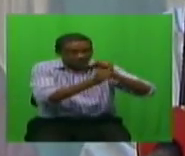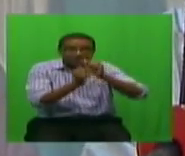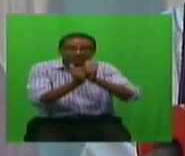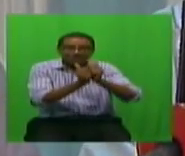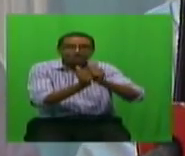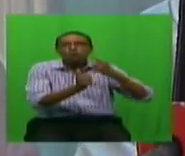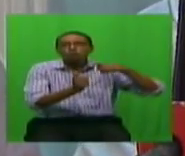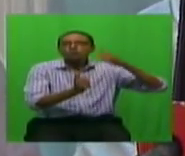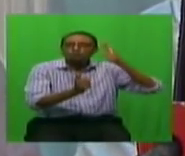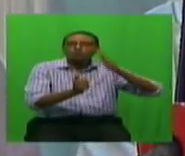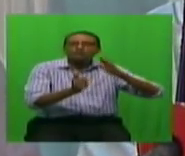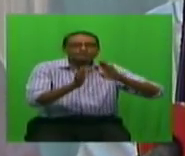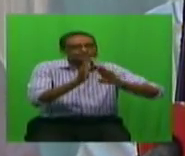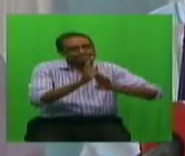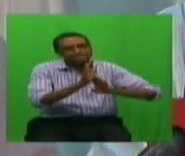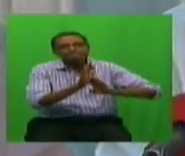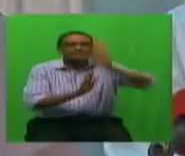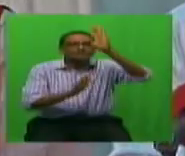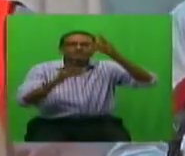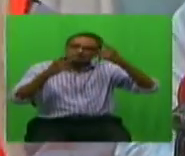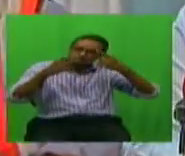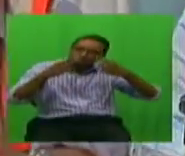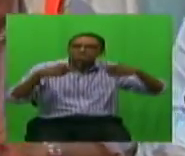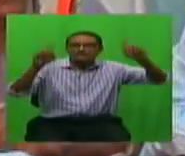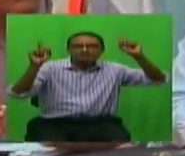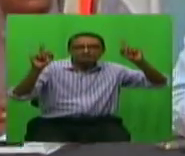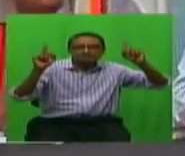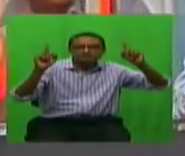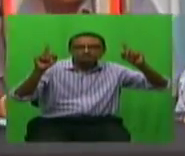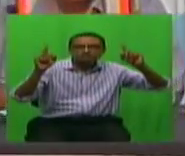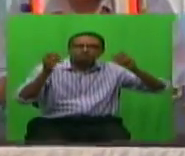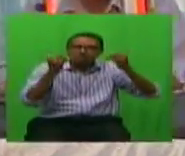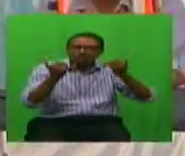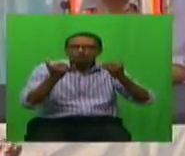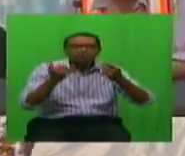day. Take some questions at this stage.